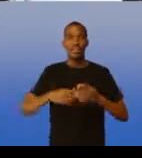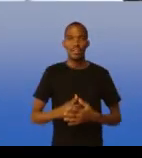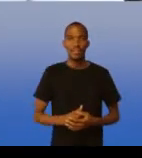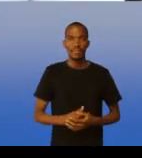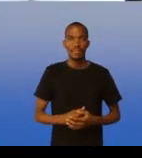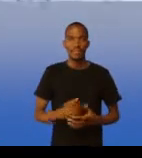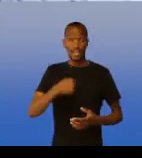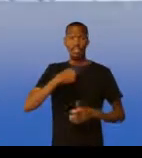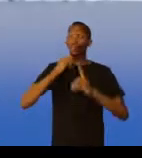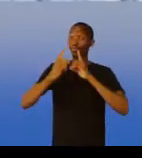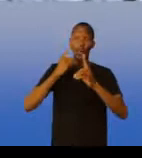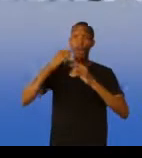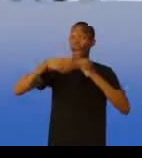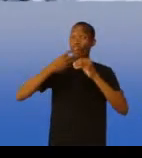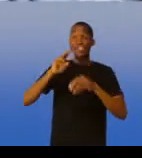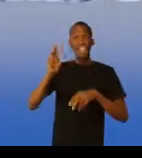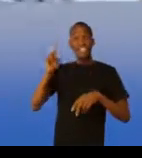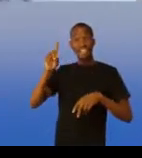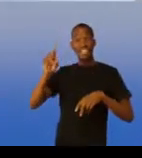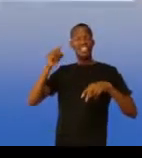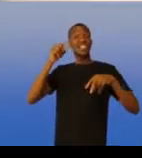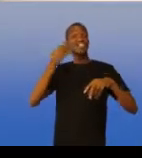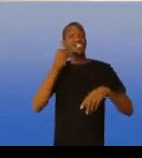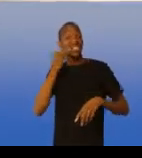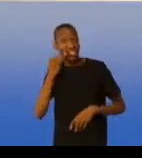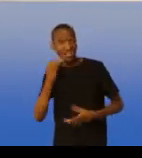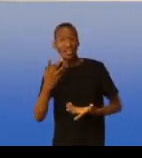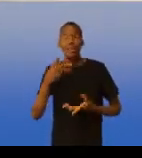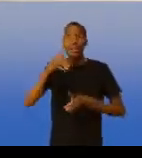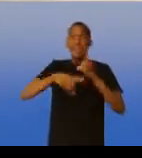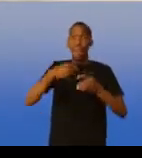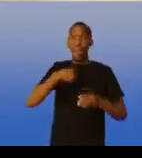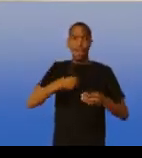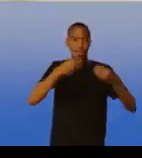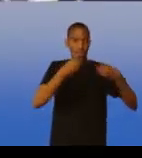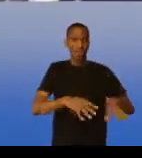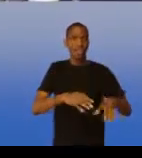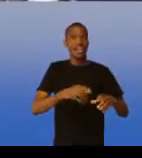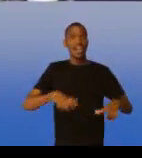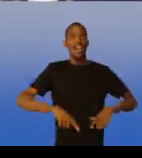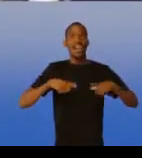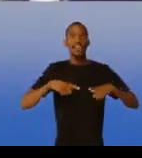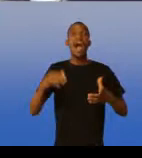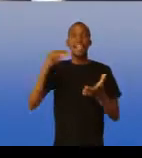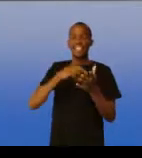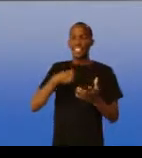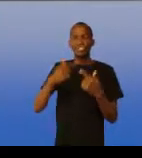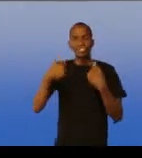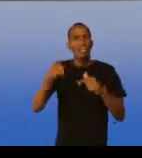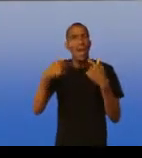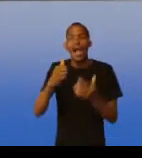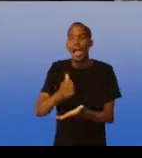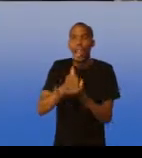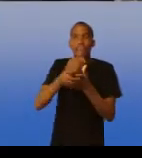why I talk about HIV issues, yes, it's partly because of the people that I've lost, and I'm trying to help other people not to go through what I went